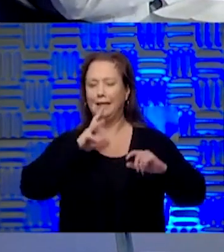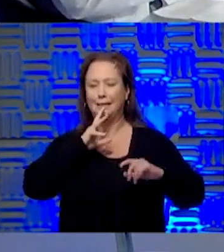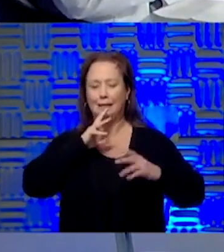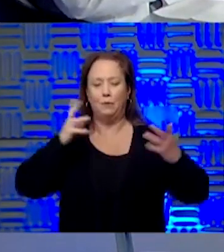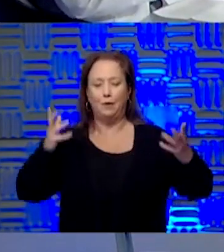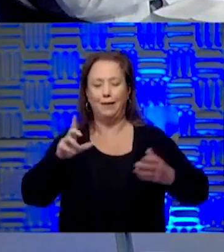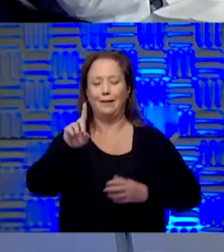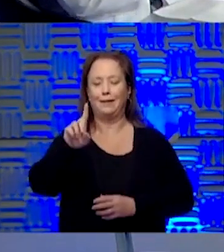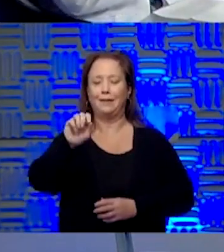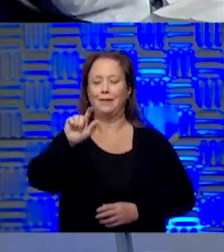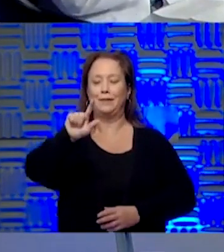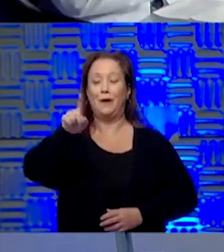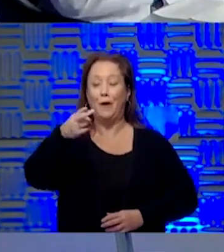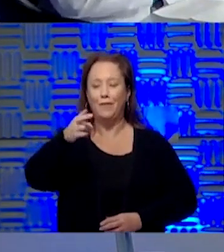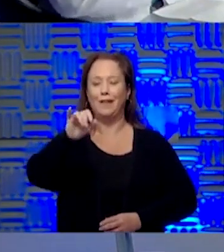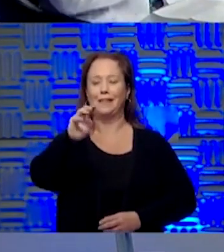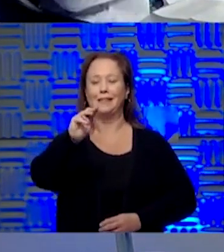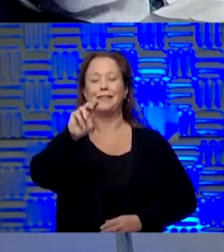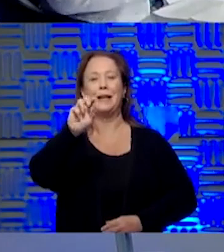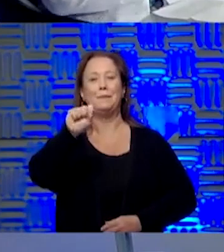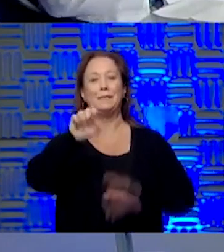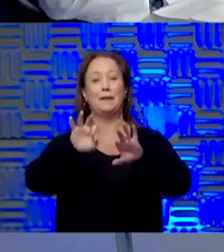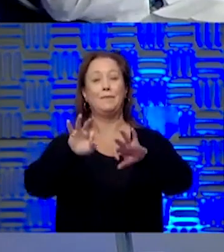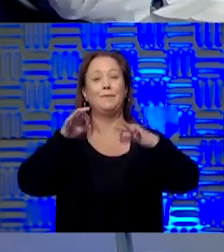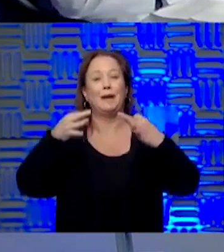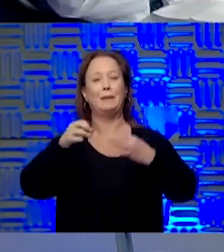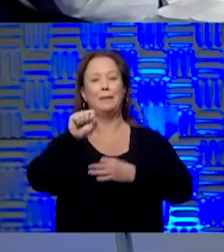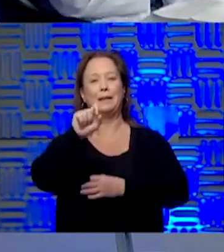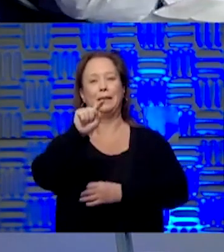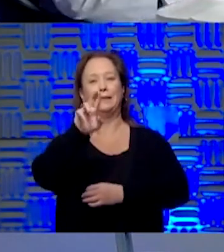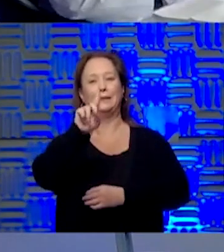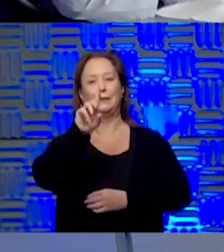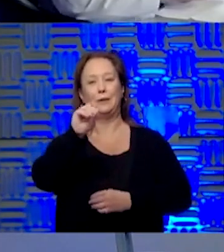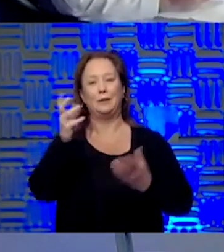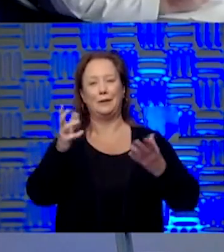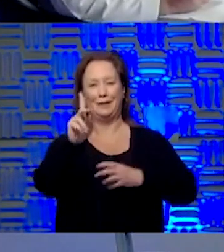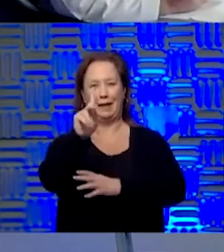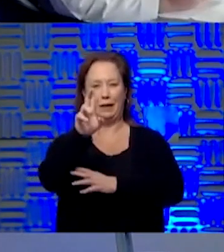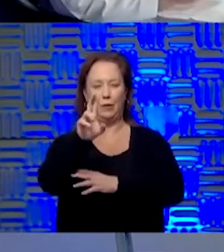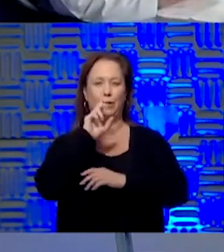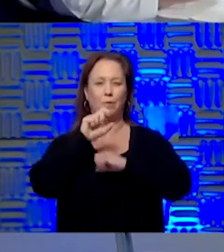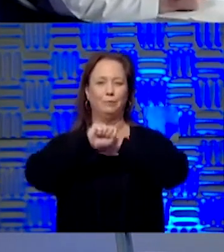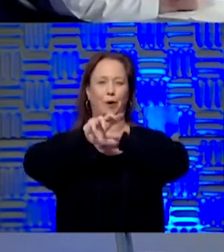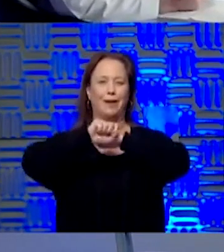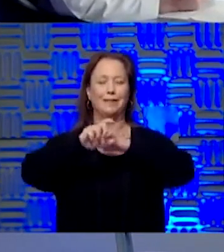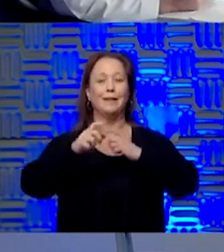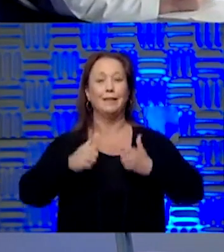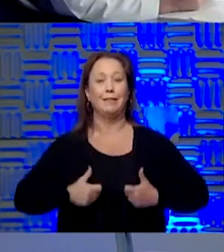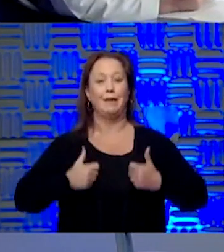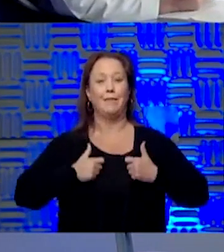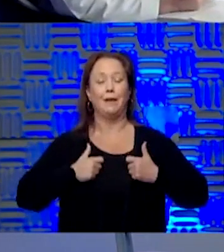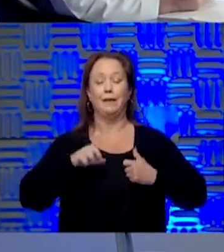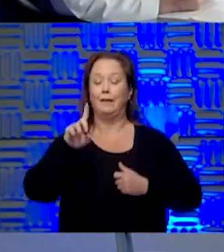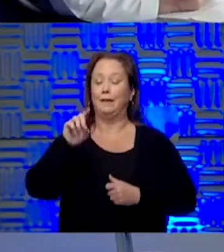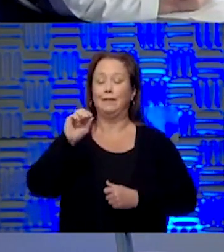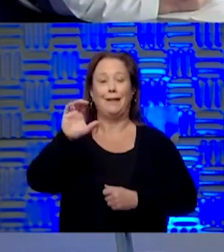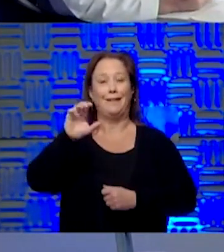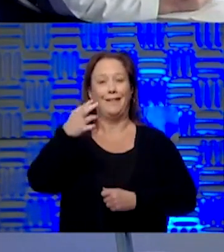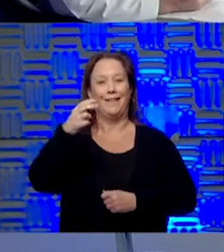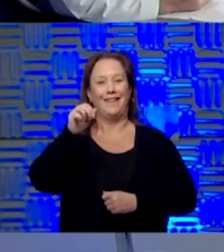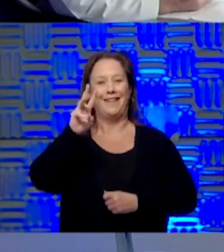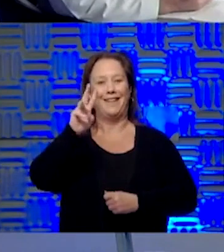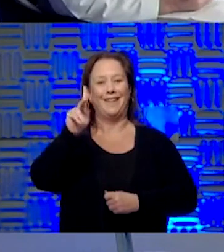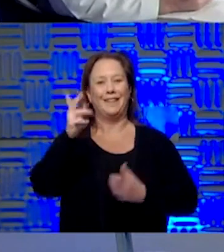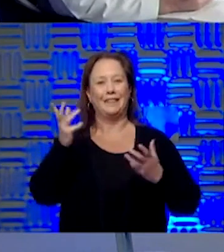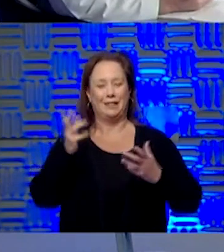it. The Dolph Simons Family Studio here at KU, and we're broadcasting live. This morning, Doc Hawk is here on my right,